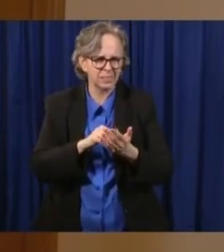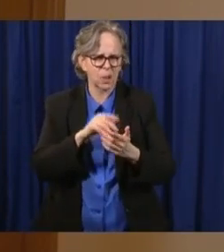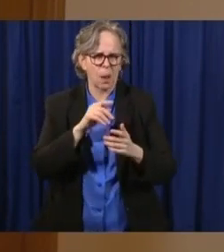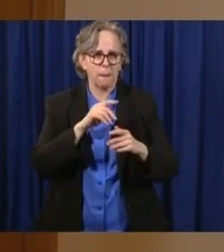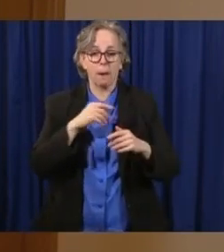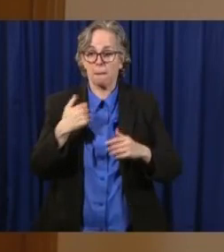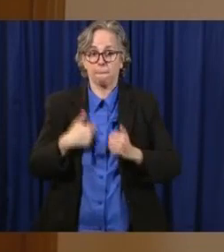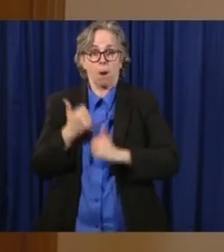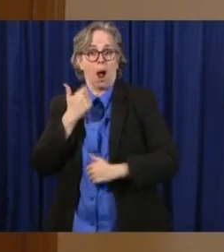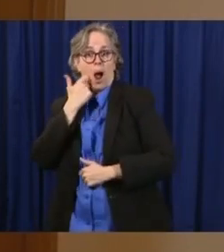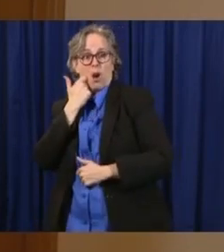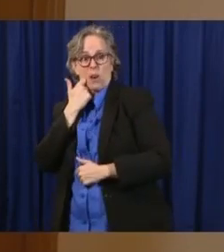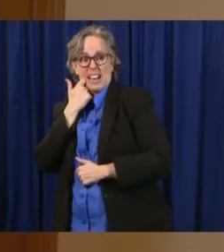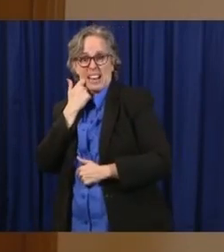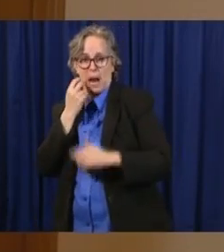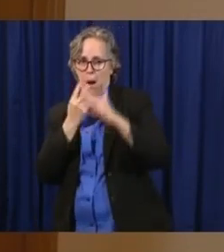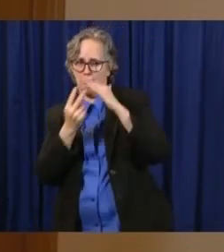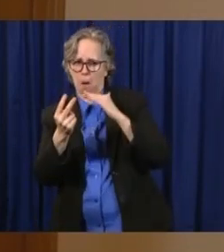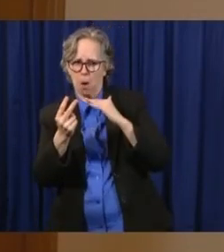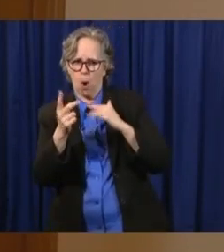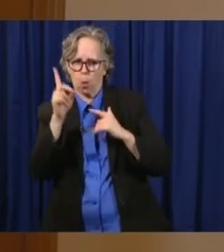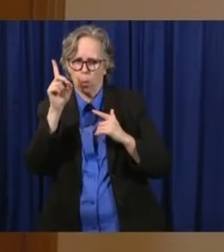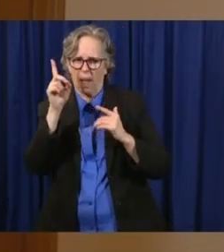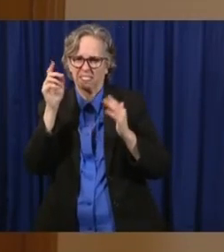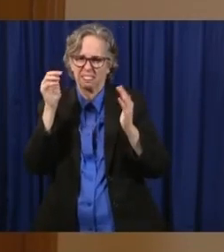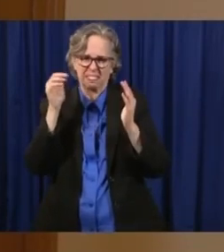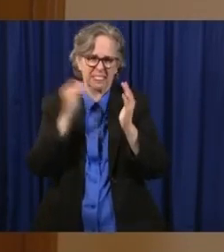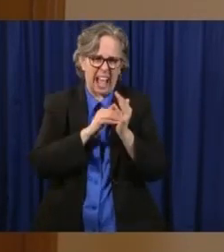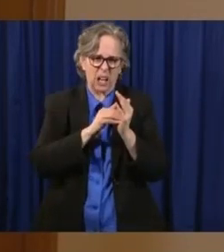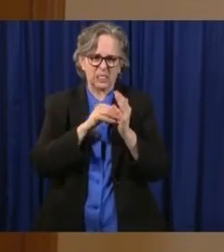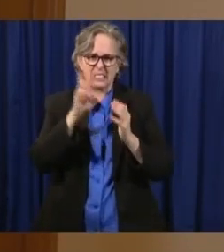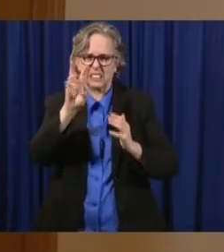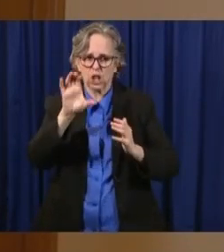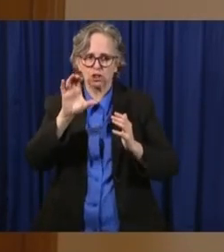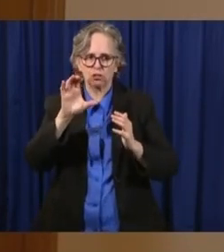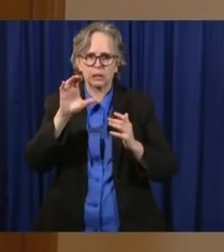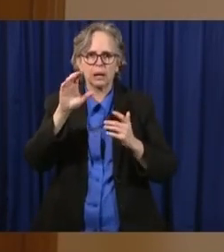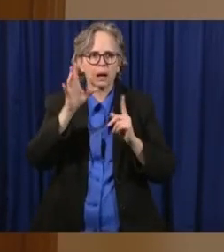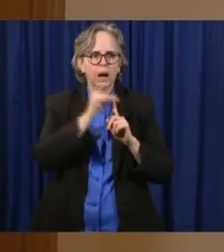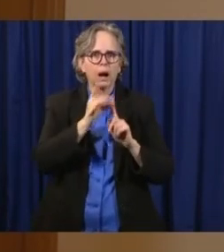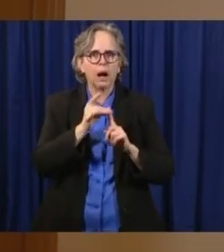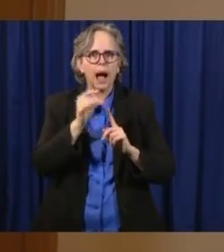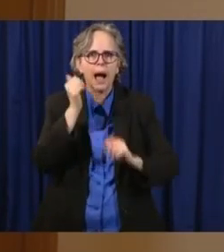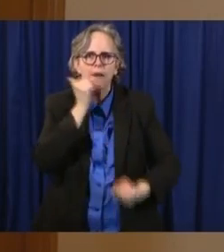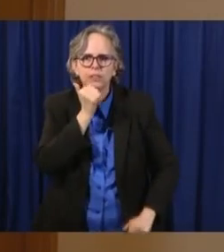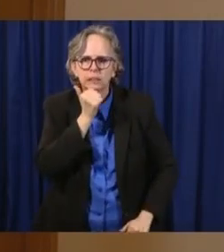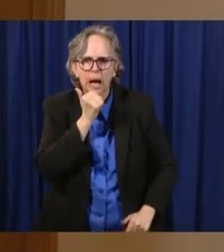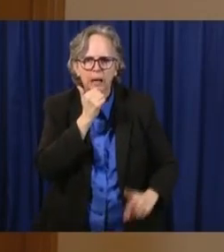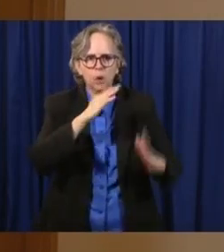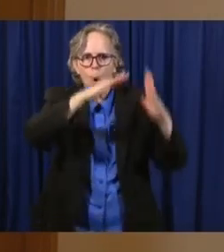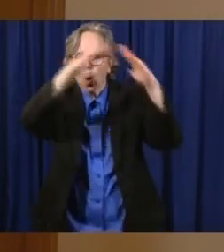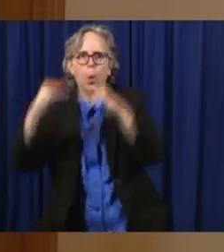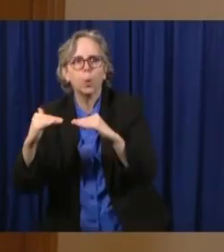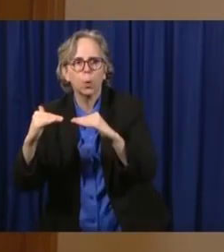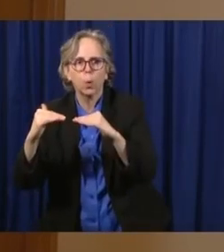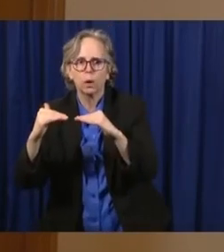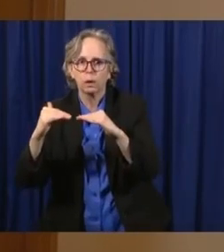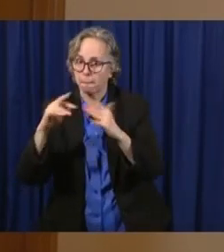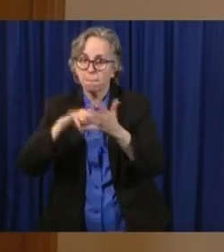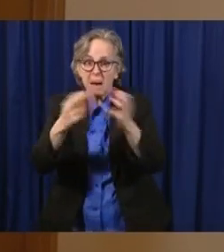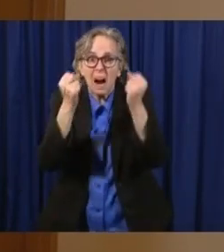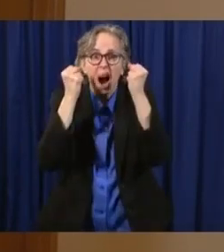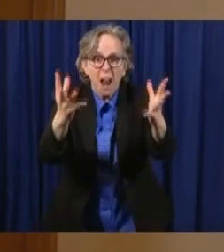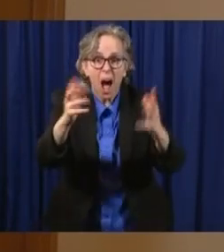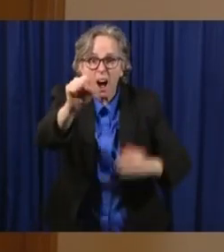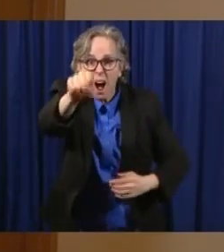is 1,600 cases per day. Still a lot of cases per day, still a load on our hospitals, but this